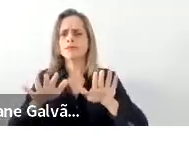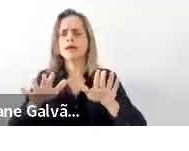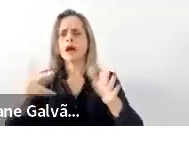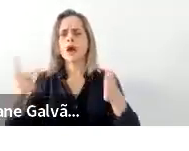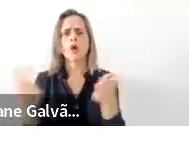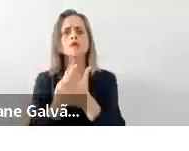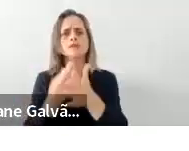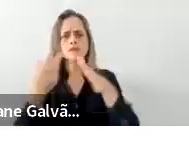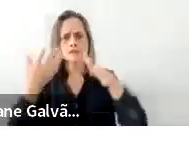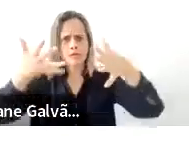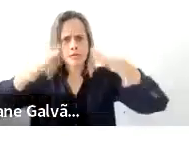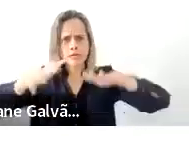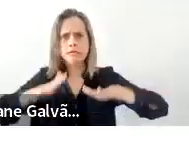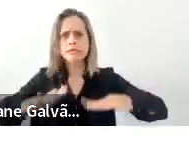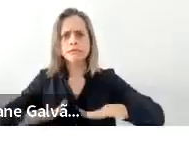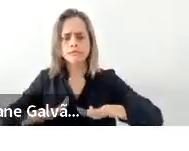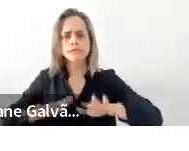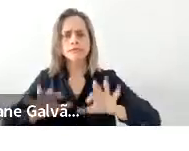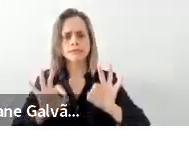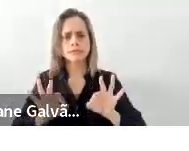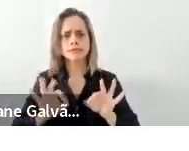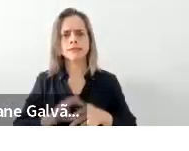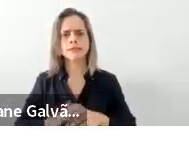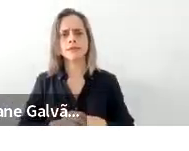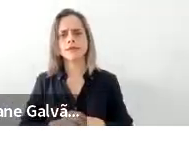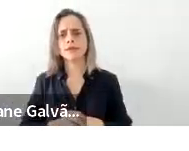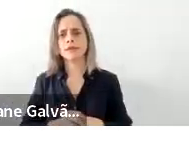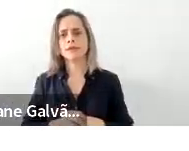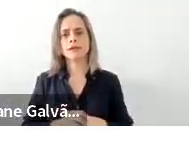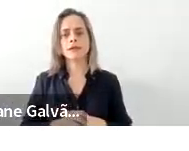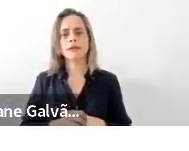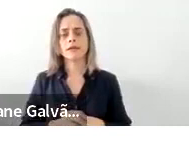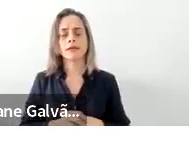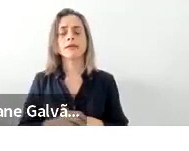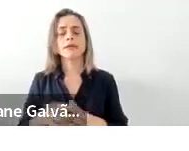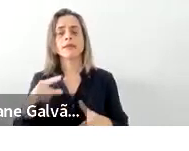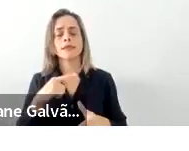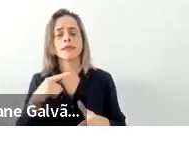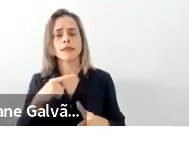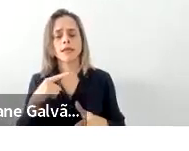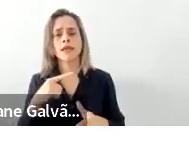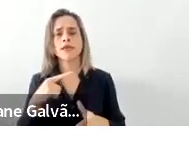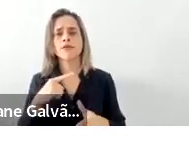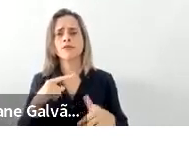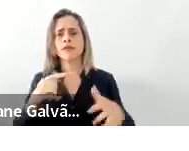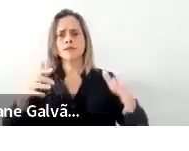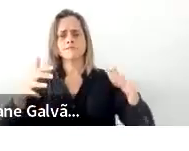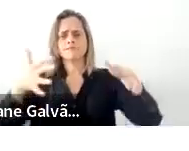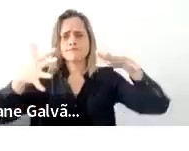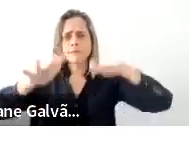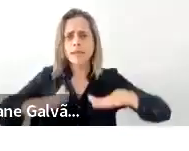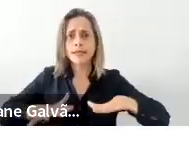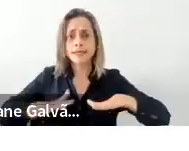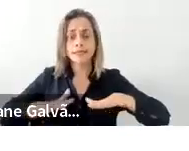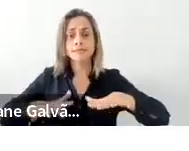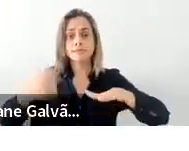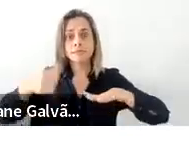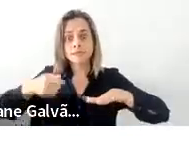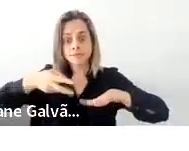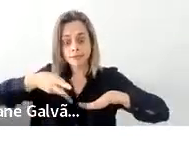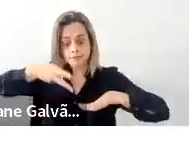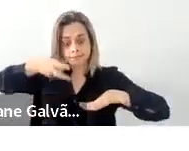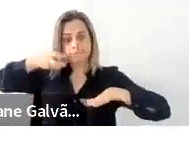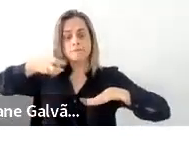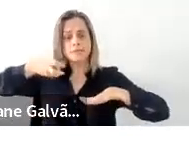And that process of degeneration itself needs to be understood, but also we need to take account of